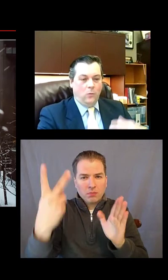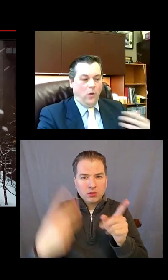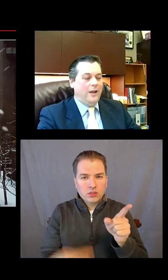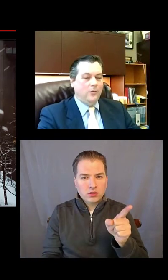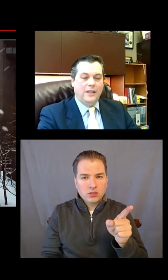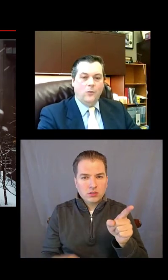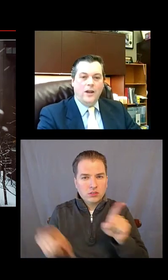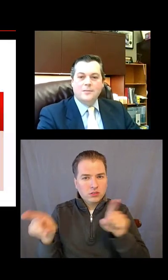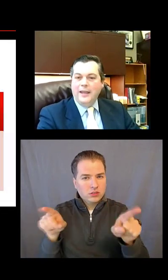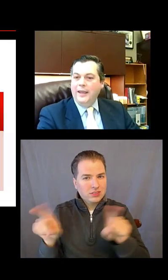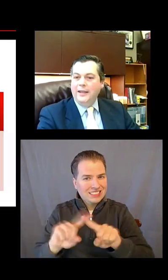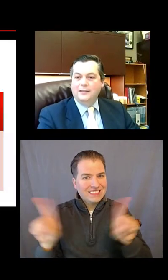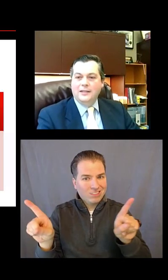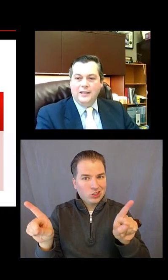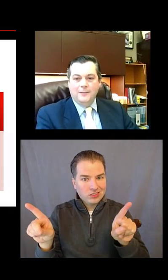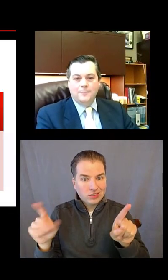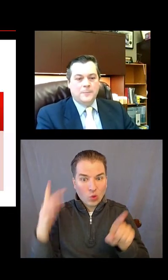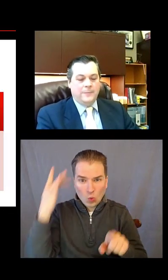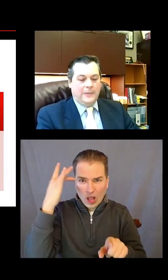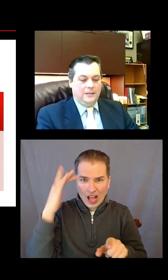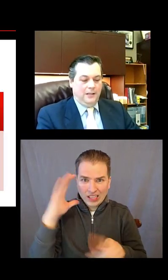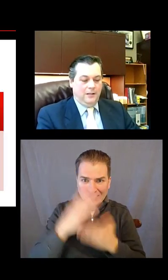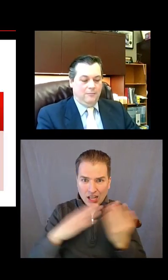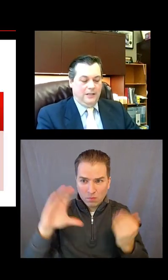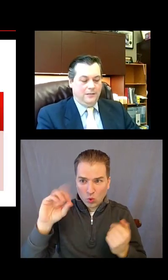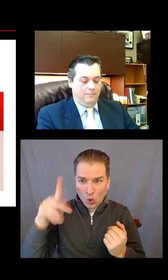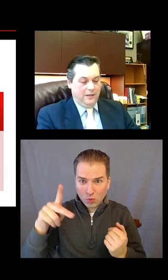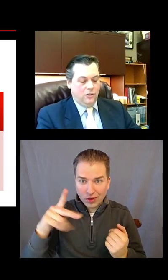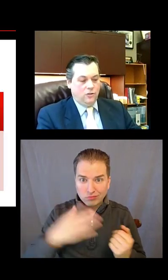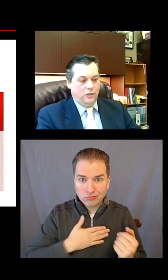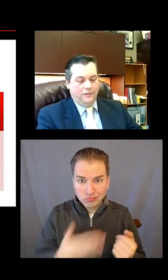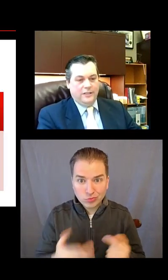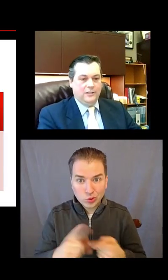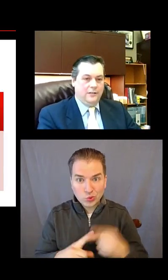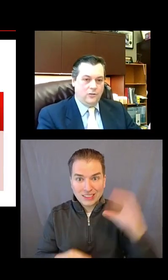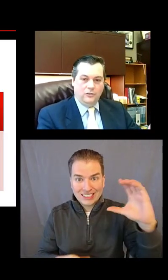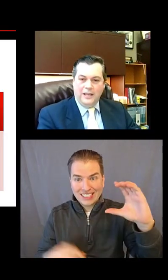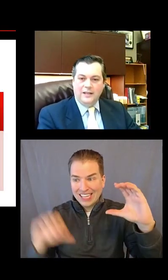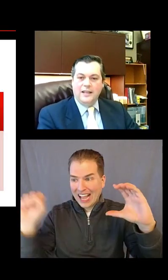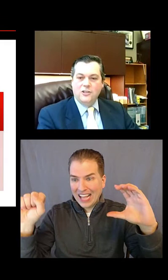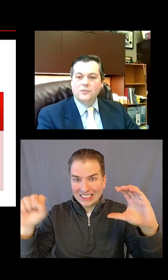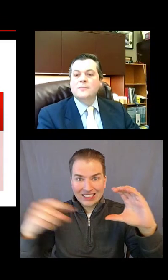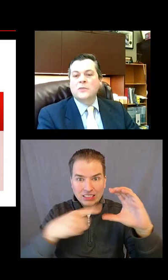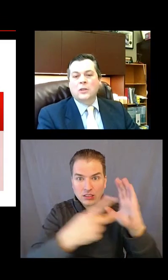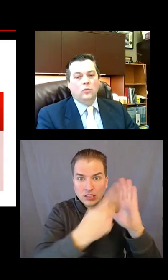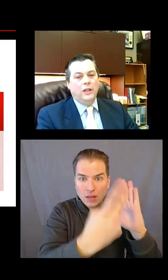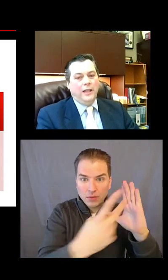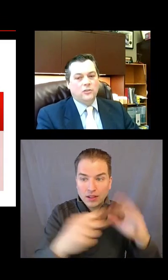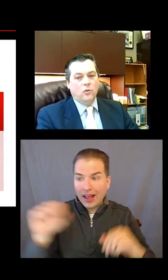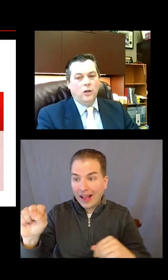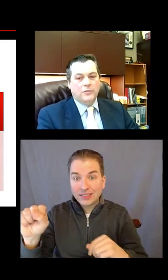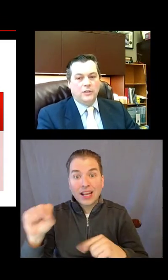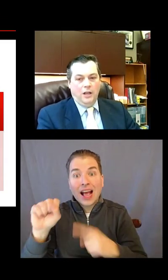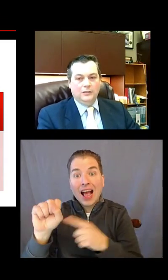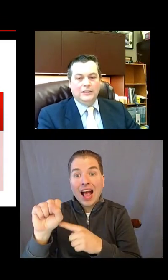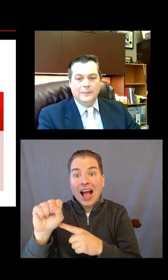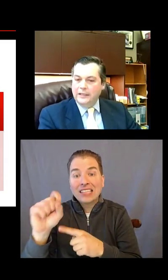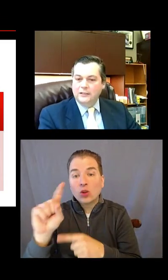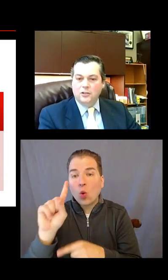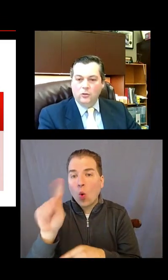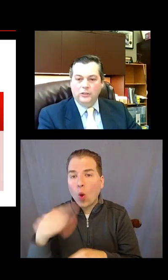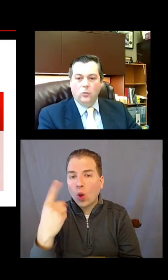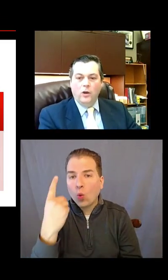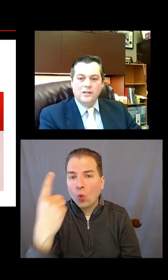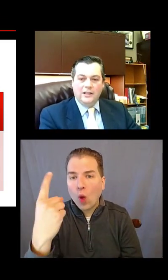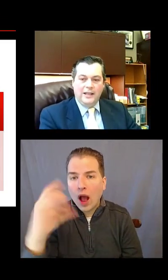Corps? I mean, why would they want to pay the expenditure of this additional taxation? Well, S Corps are